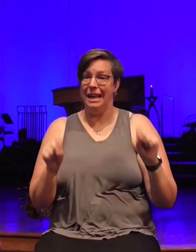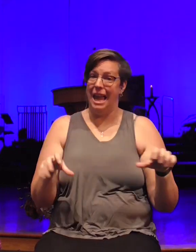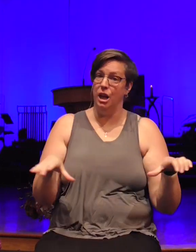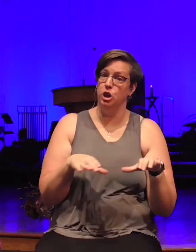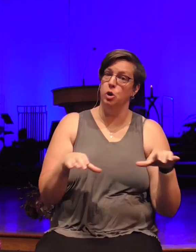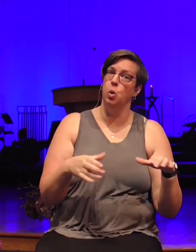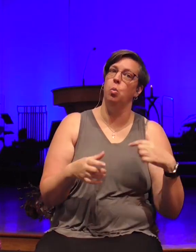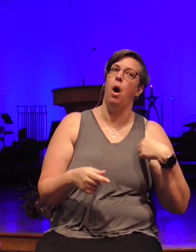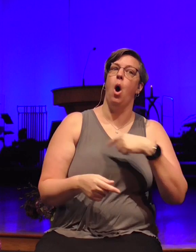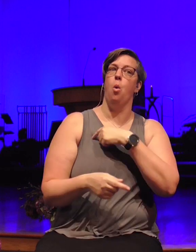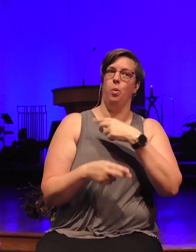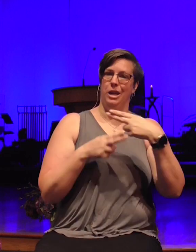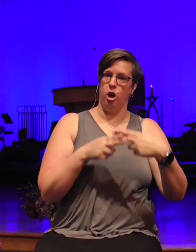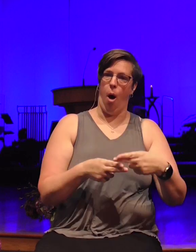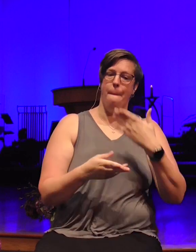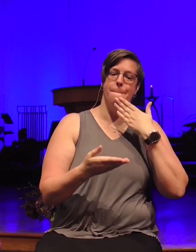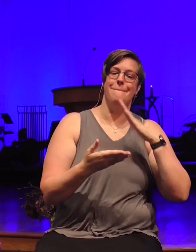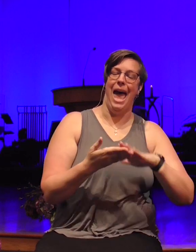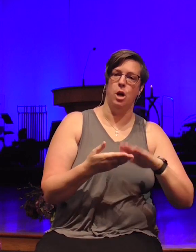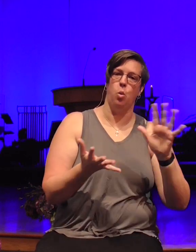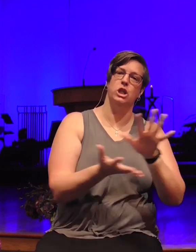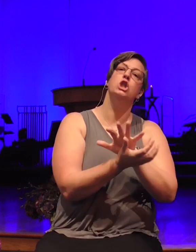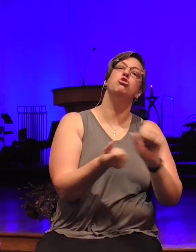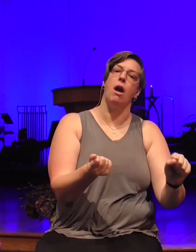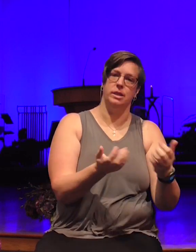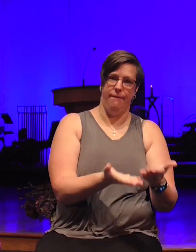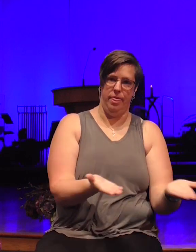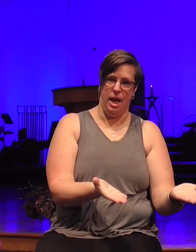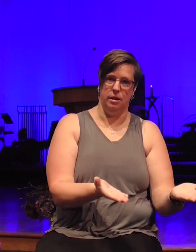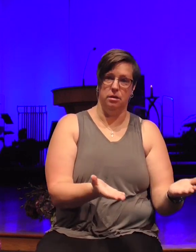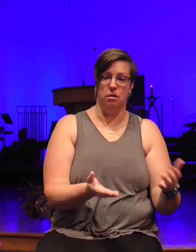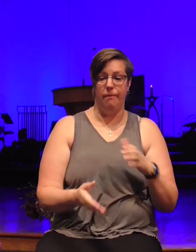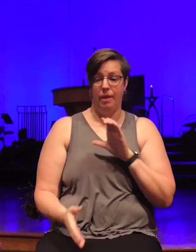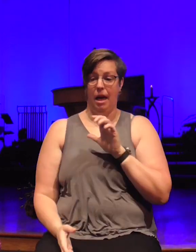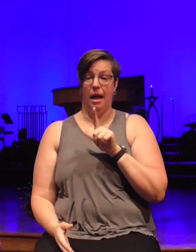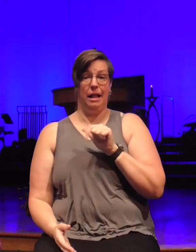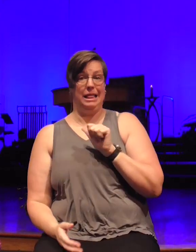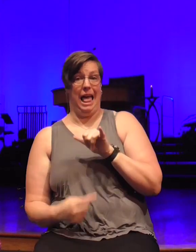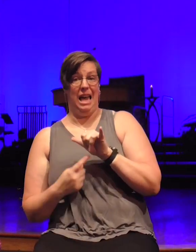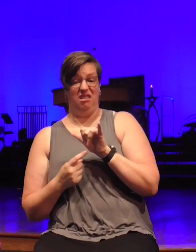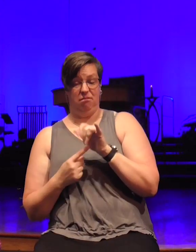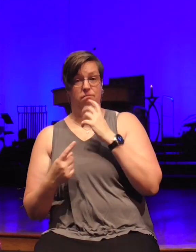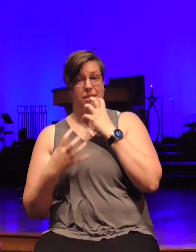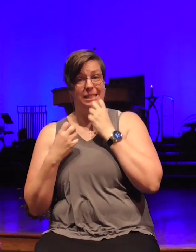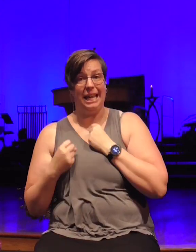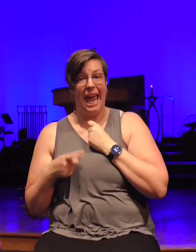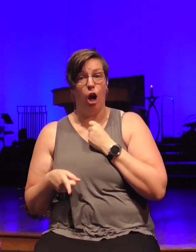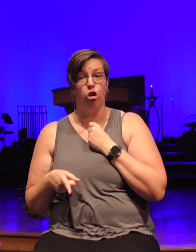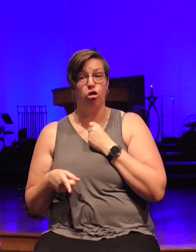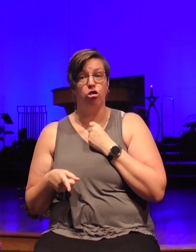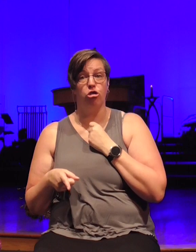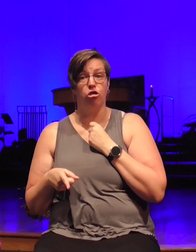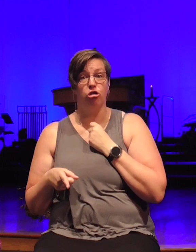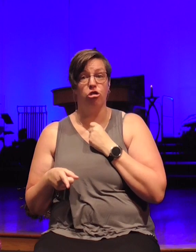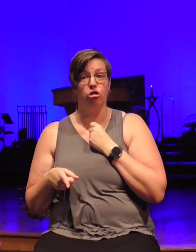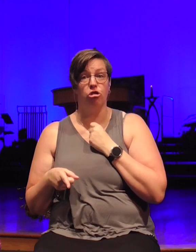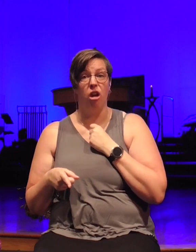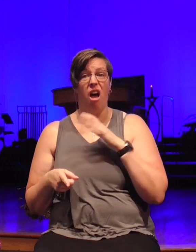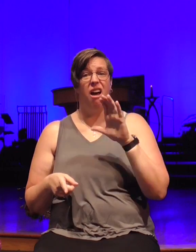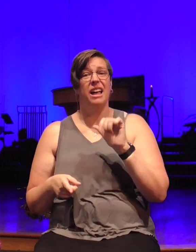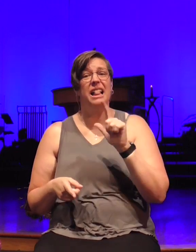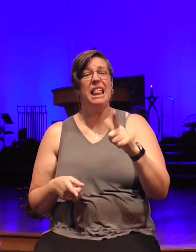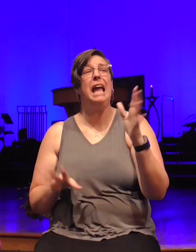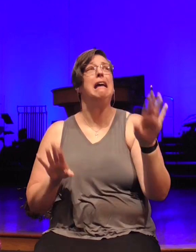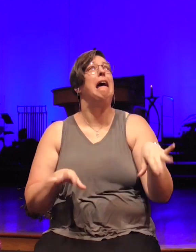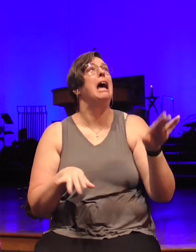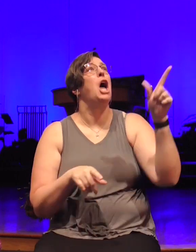might consider bad or destructive things with the clay. Now, does the clay care? Does the clay say, oh,